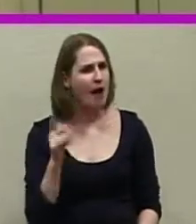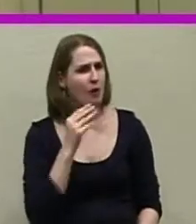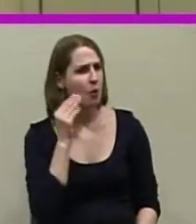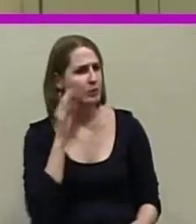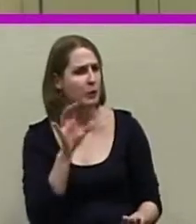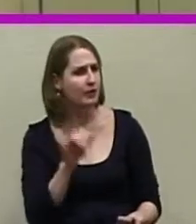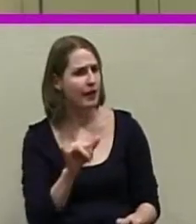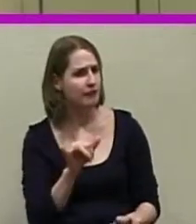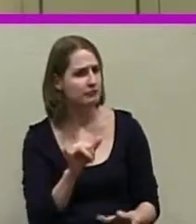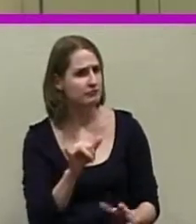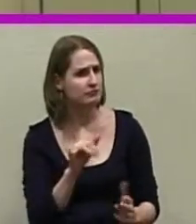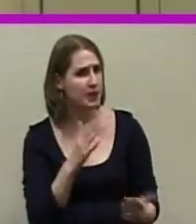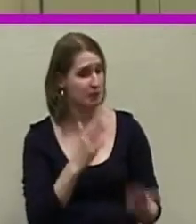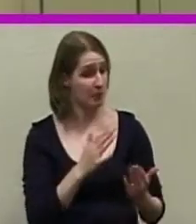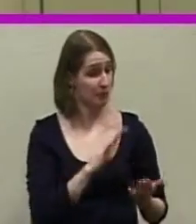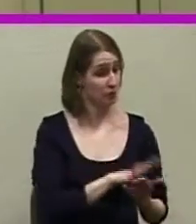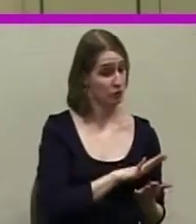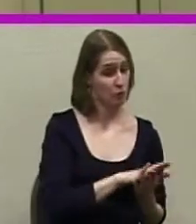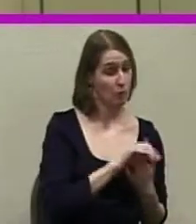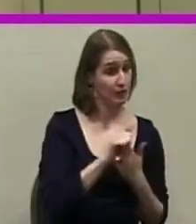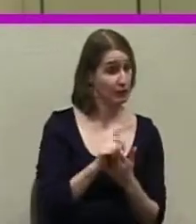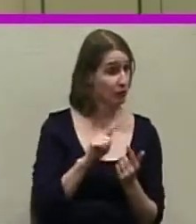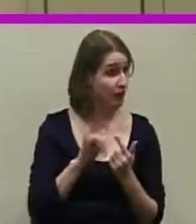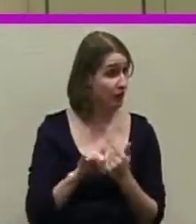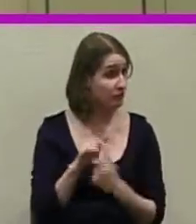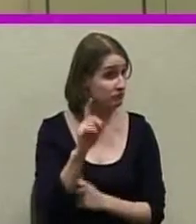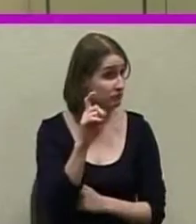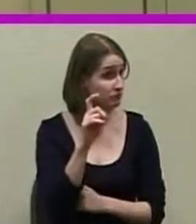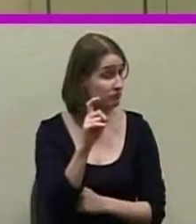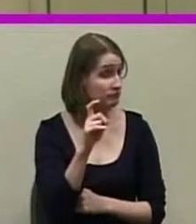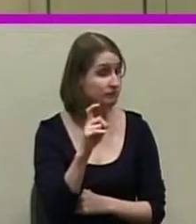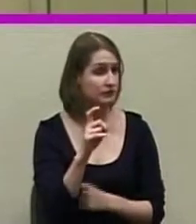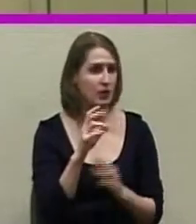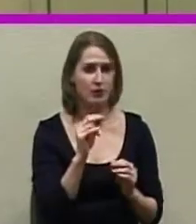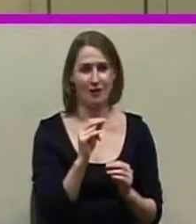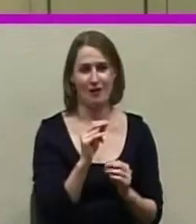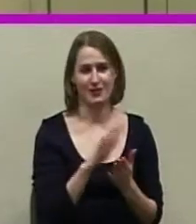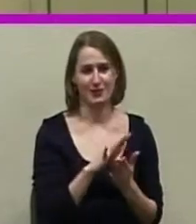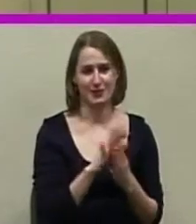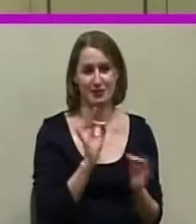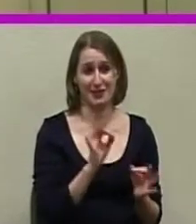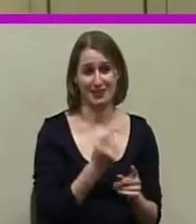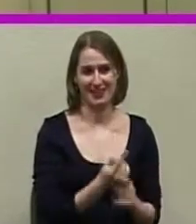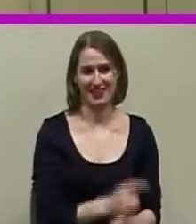Anything that the school might be doing that could have led to this? No, schools are perfect, right?